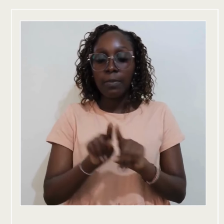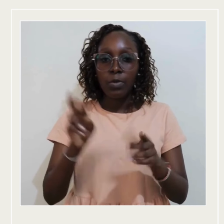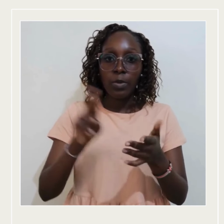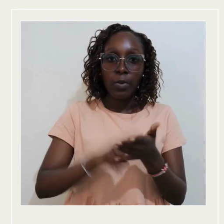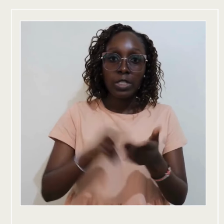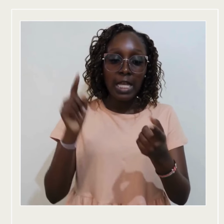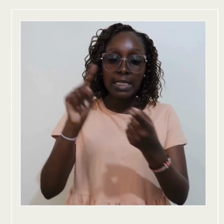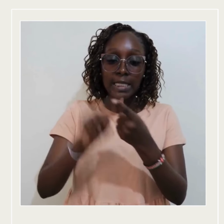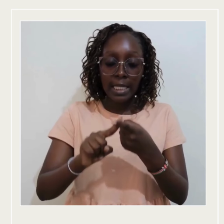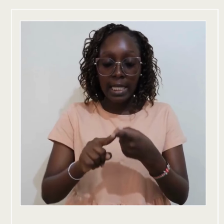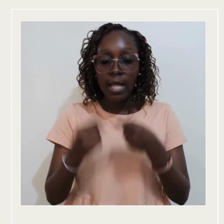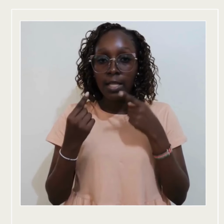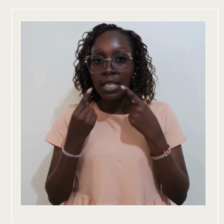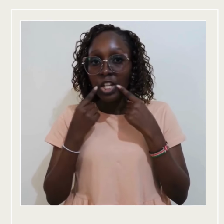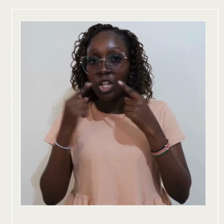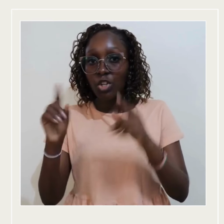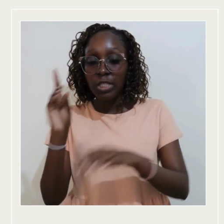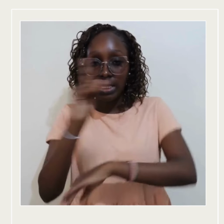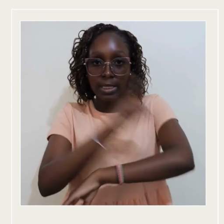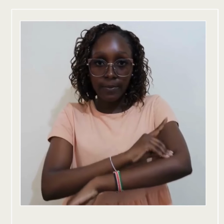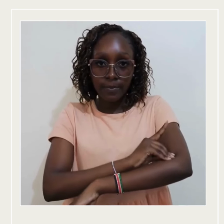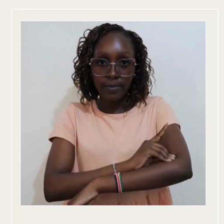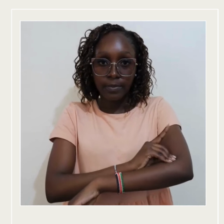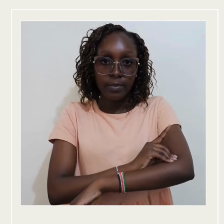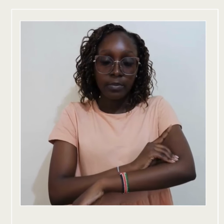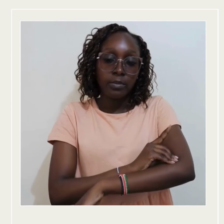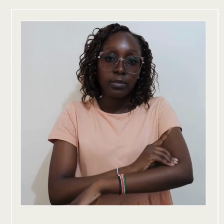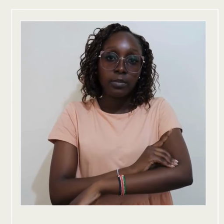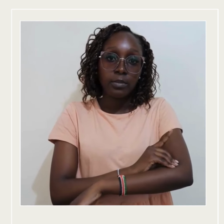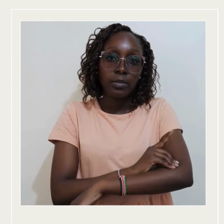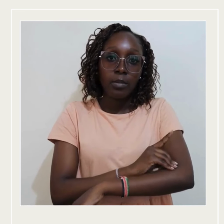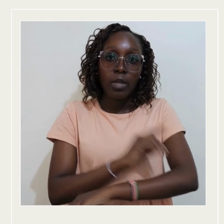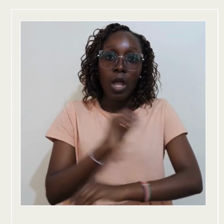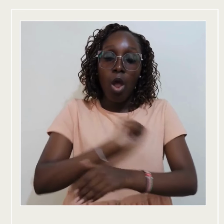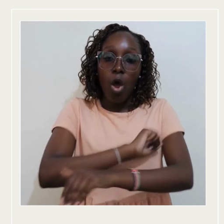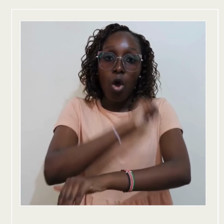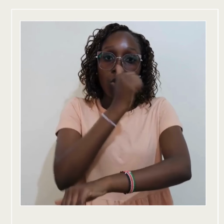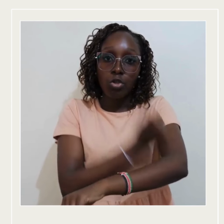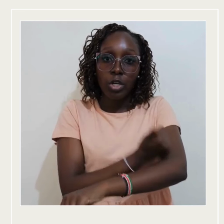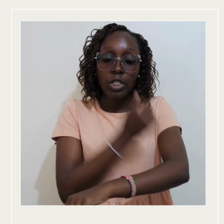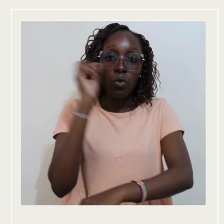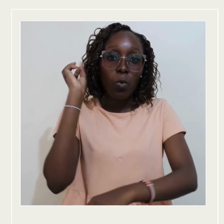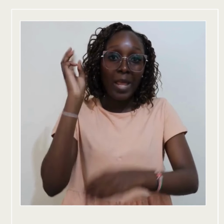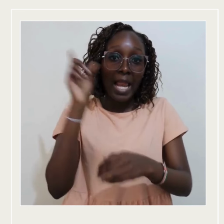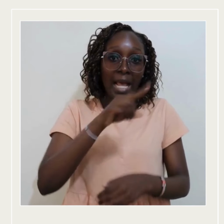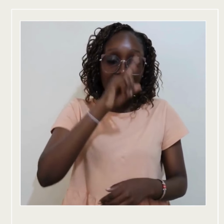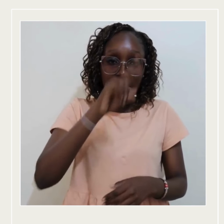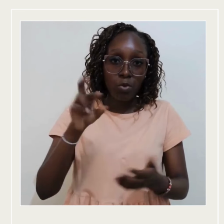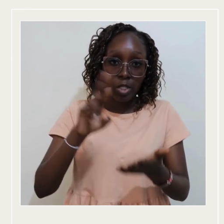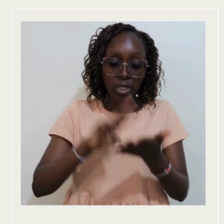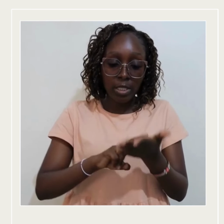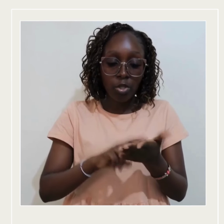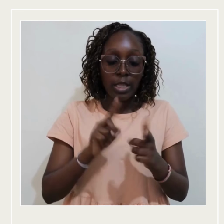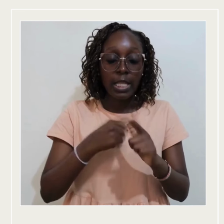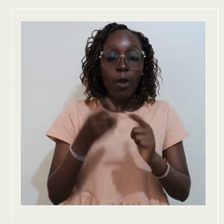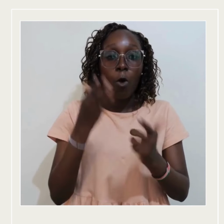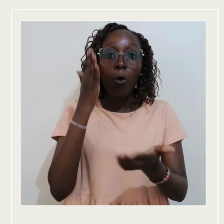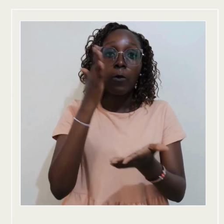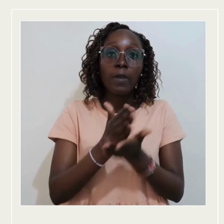notice date. The authority will cancel the PBO's registration and confirm this in